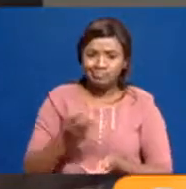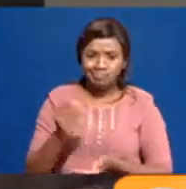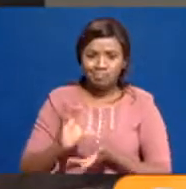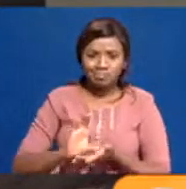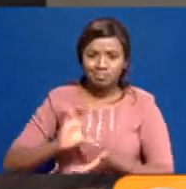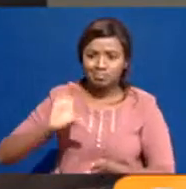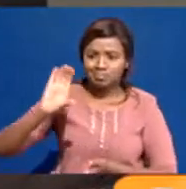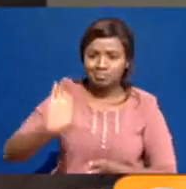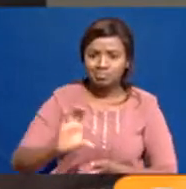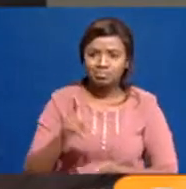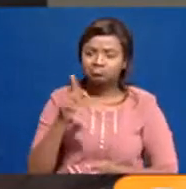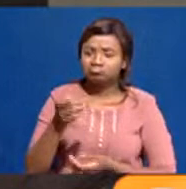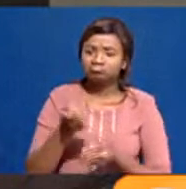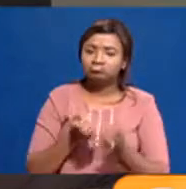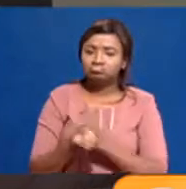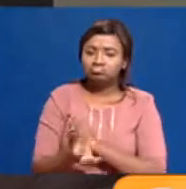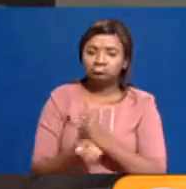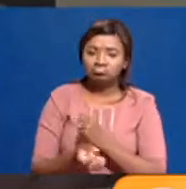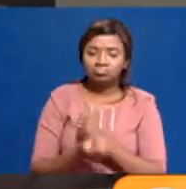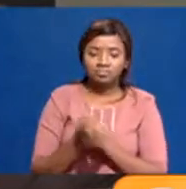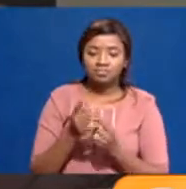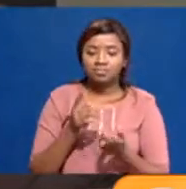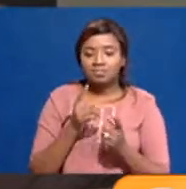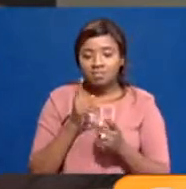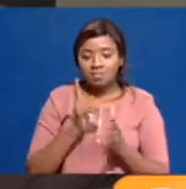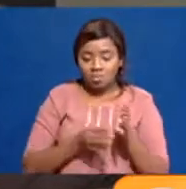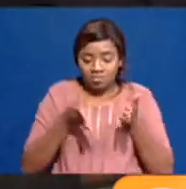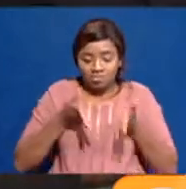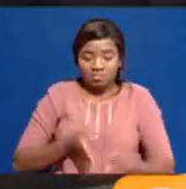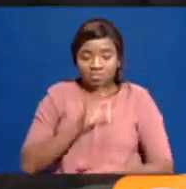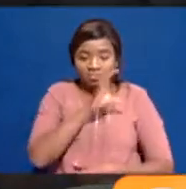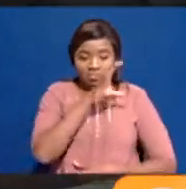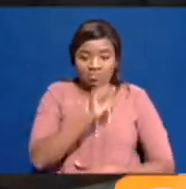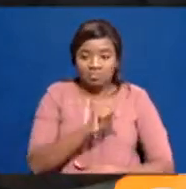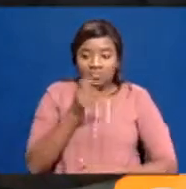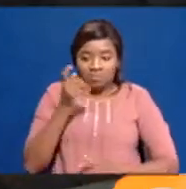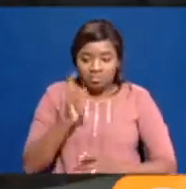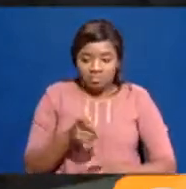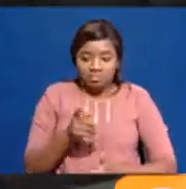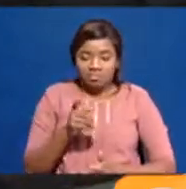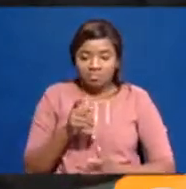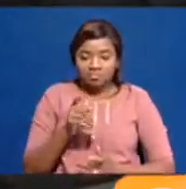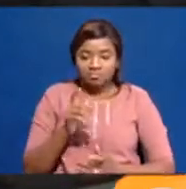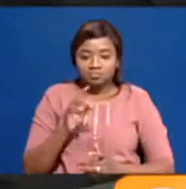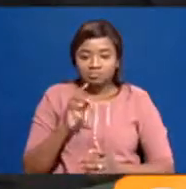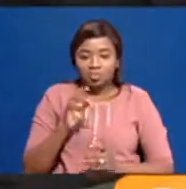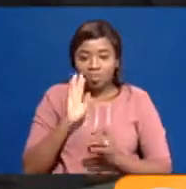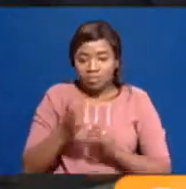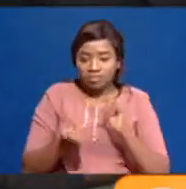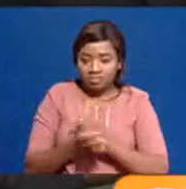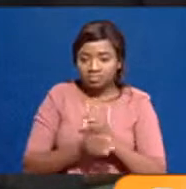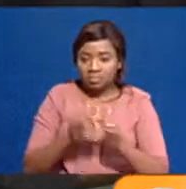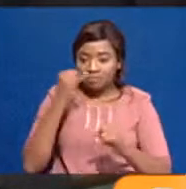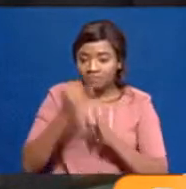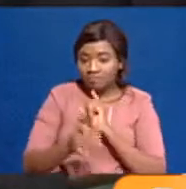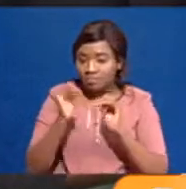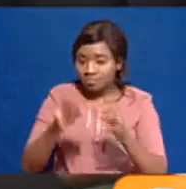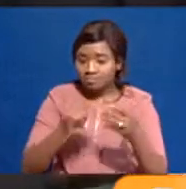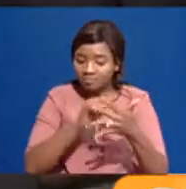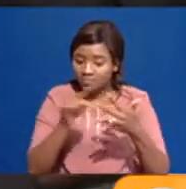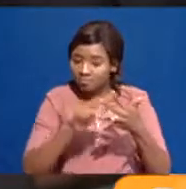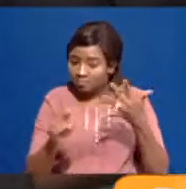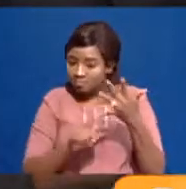administration. The current Treasury CS, Professor Njuguna Ndungu, will have the final word on whether he is in possession